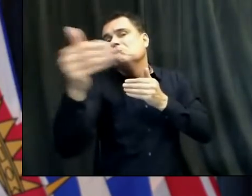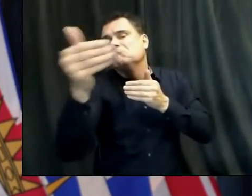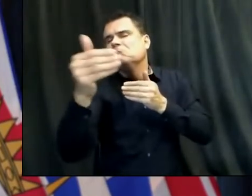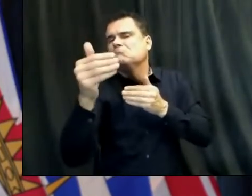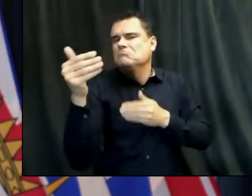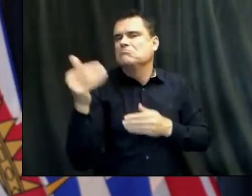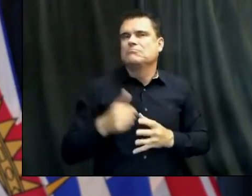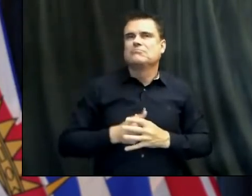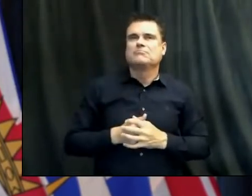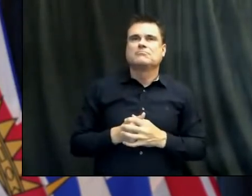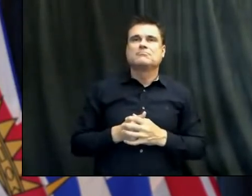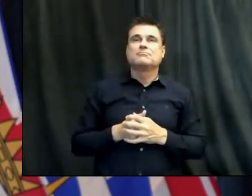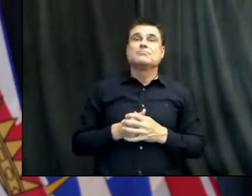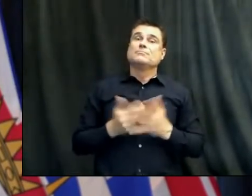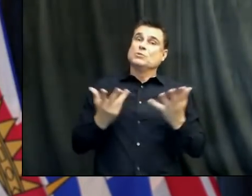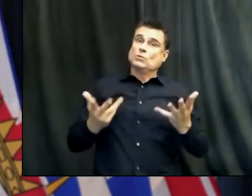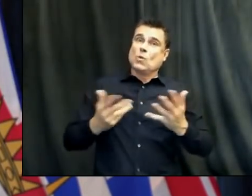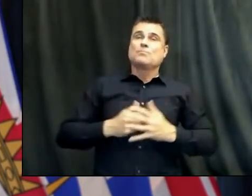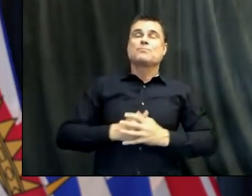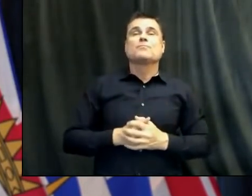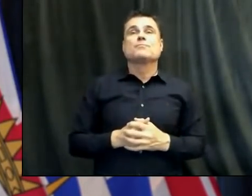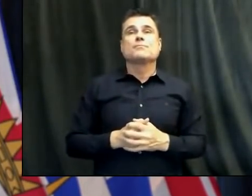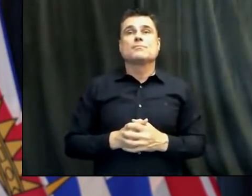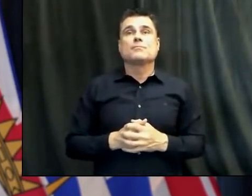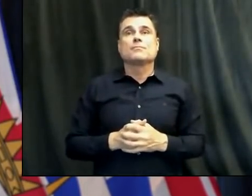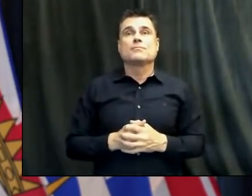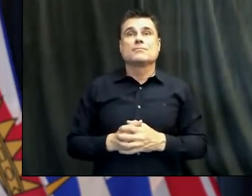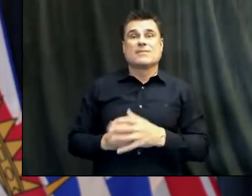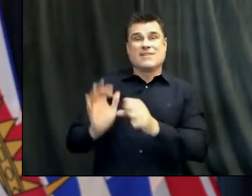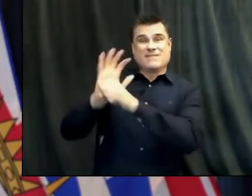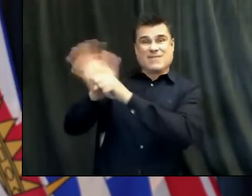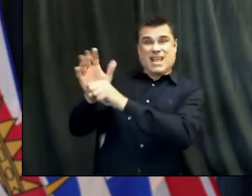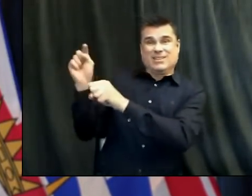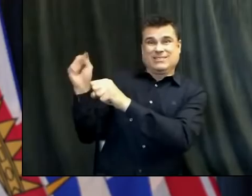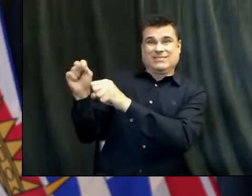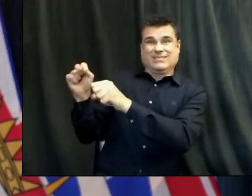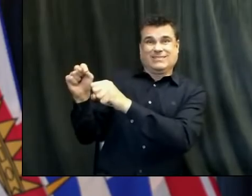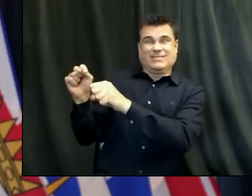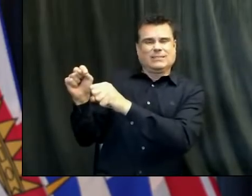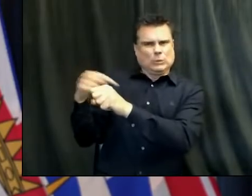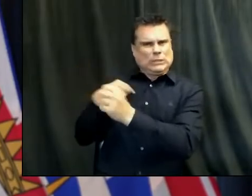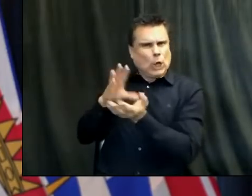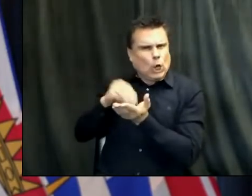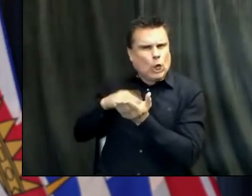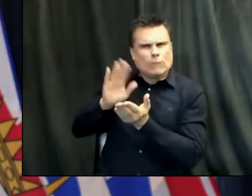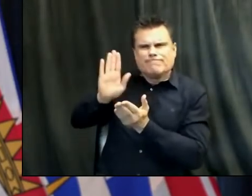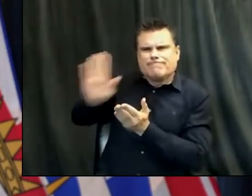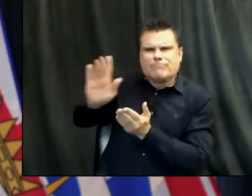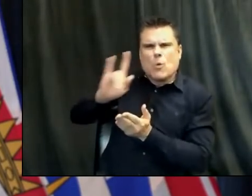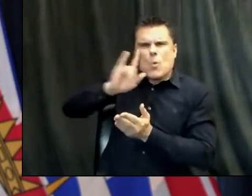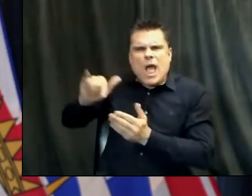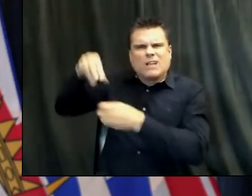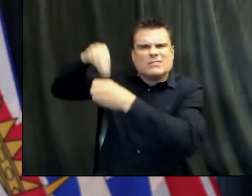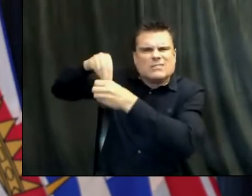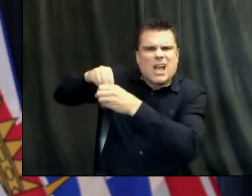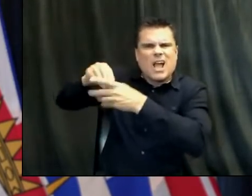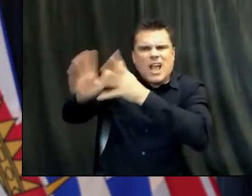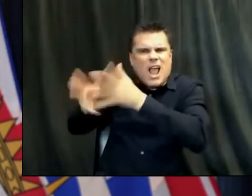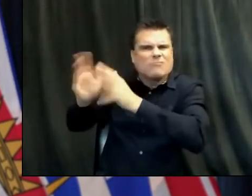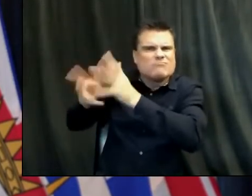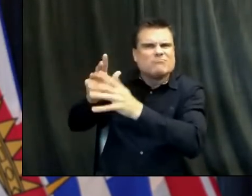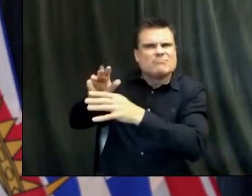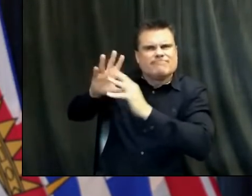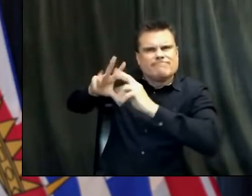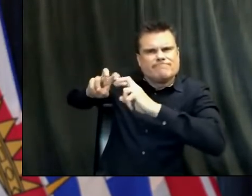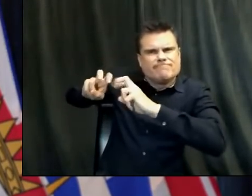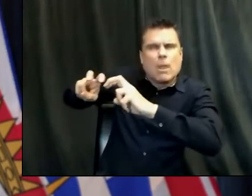right now. So that's why we've had to put in additional orders, why we've stopped these events, to try and take a step back, see